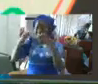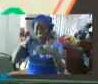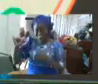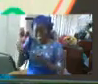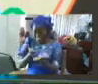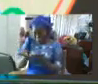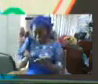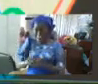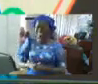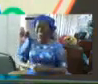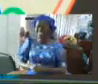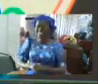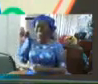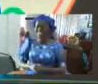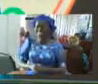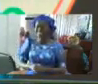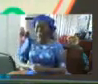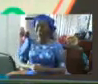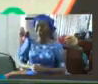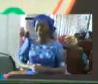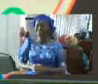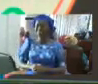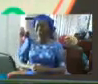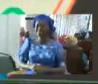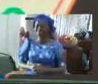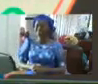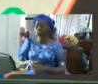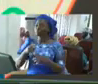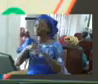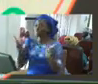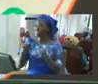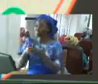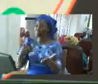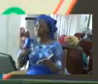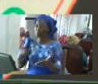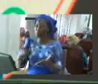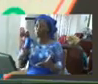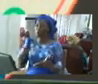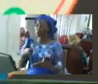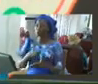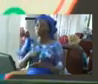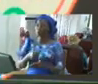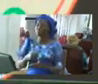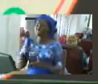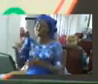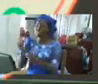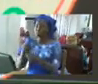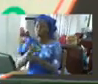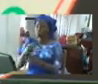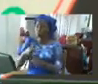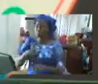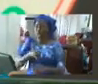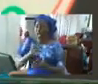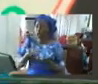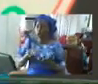to guide us as how we go about it now. But before they take over from me, why don't you stand on